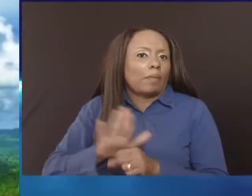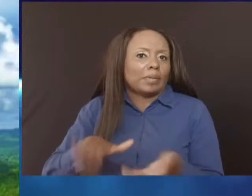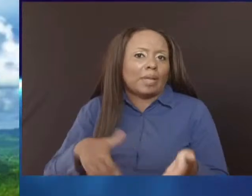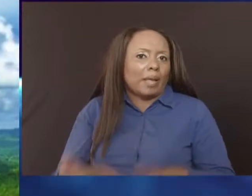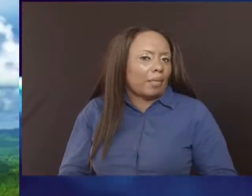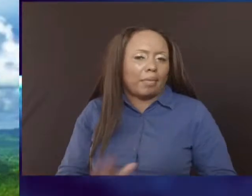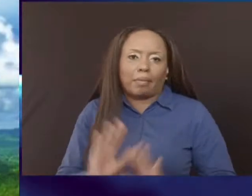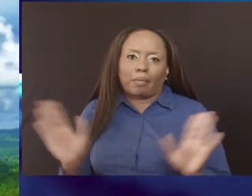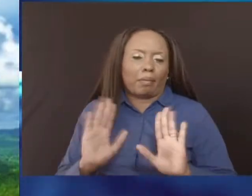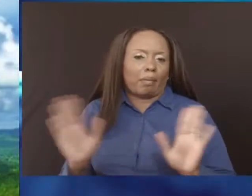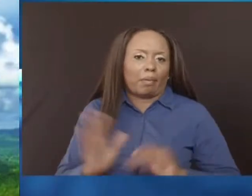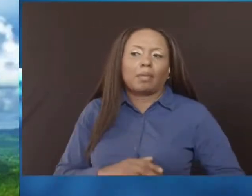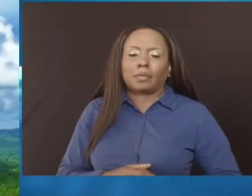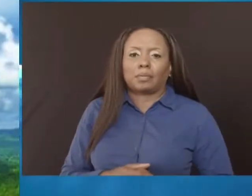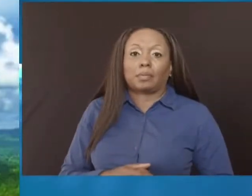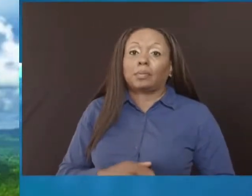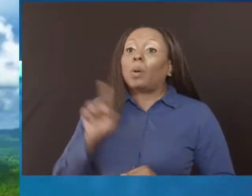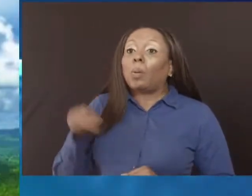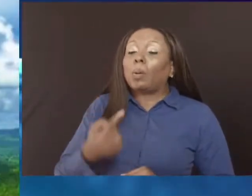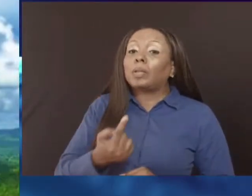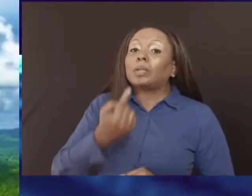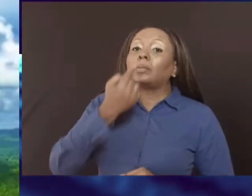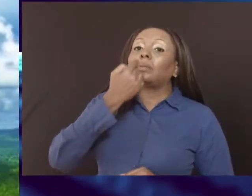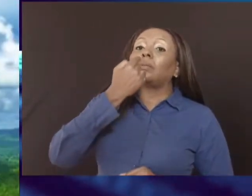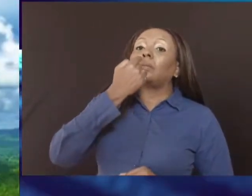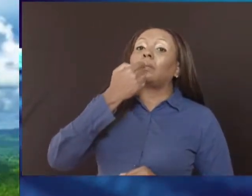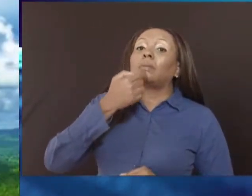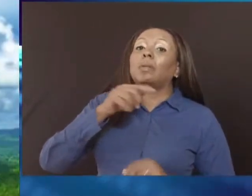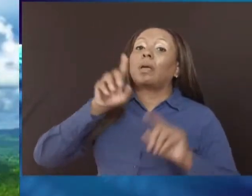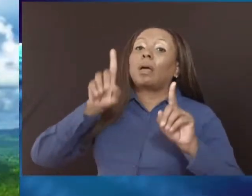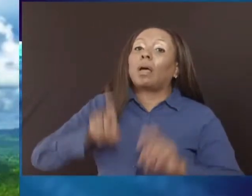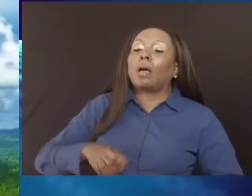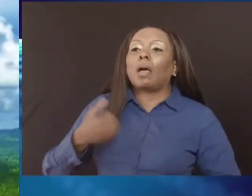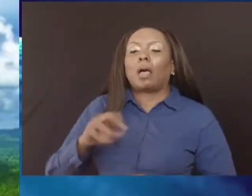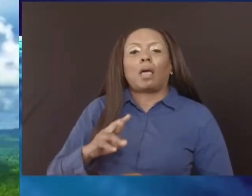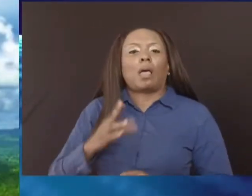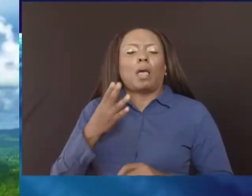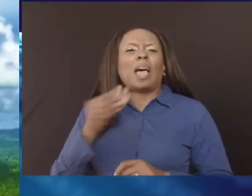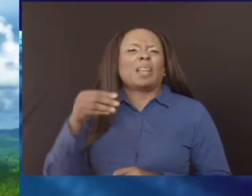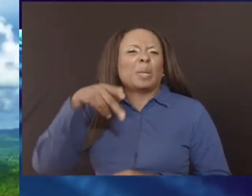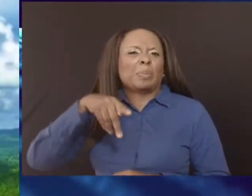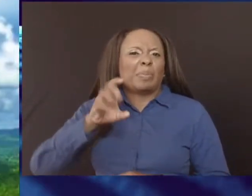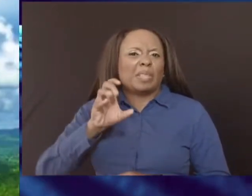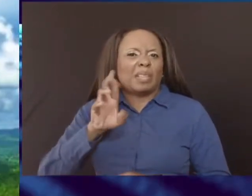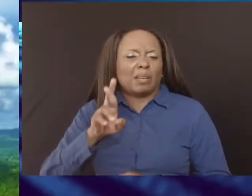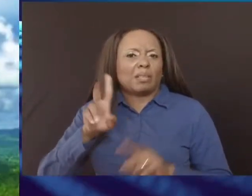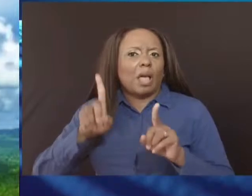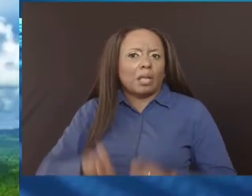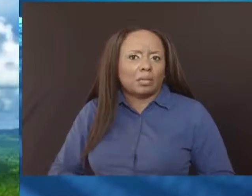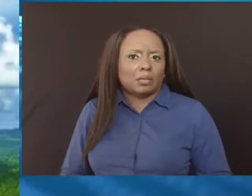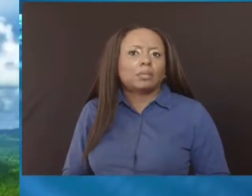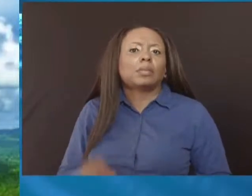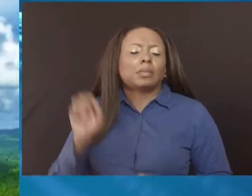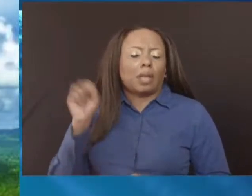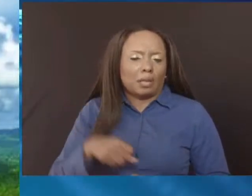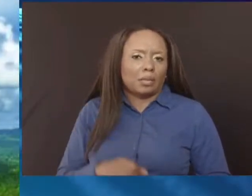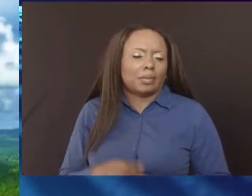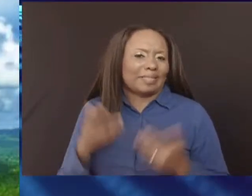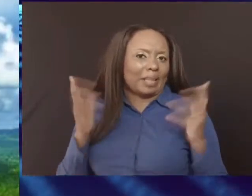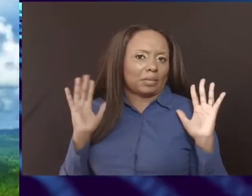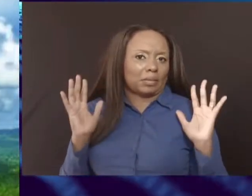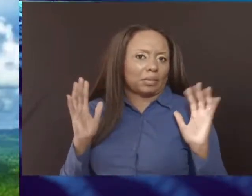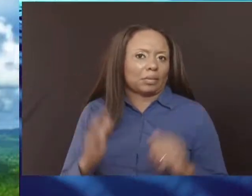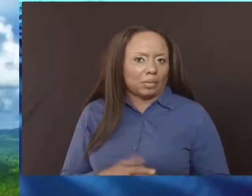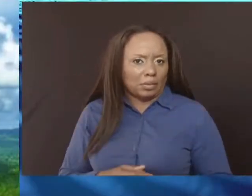really, swabbing and detection of COVID positivity status is all about safety and also